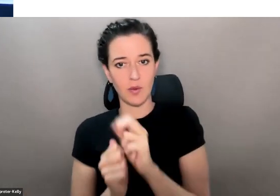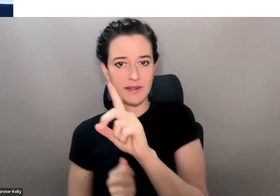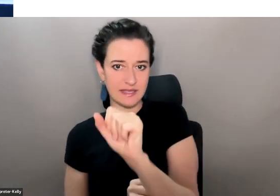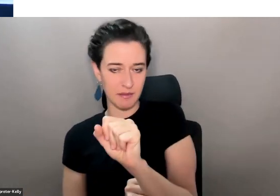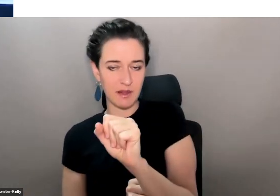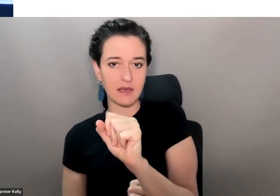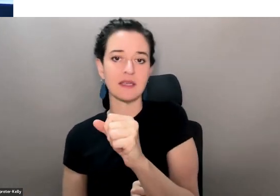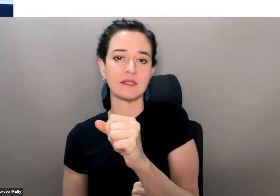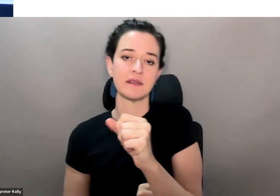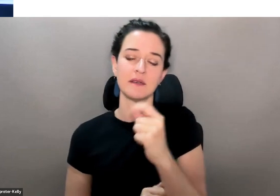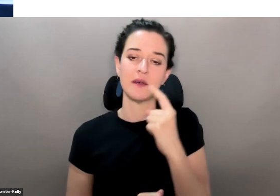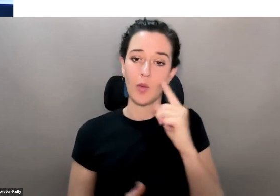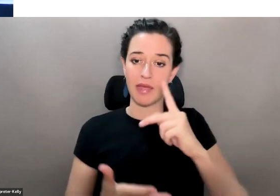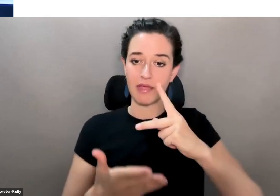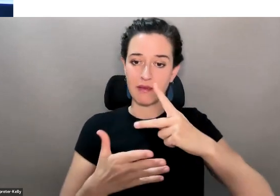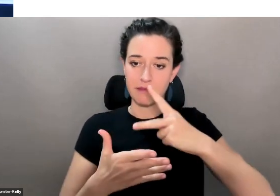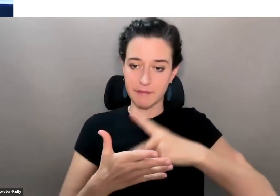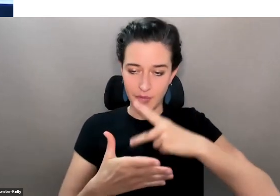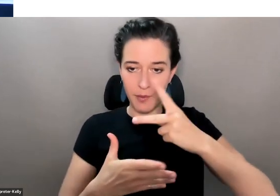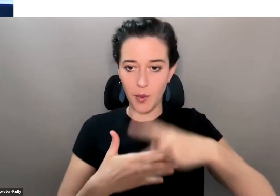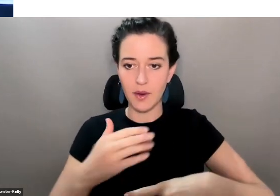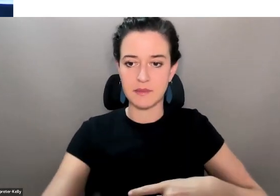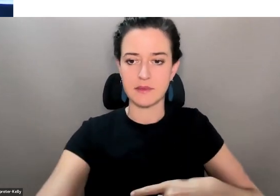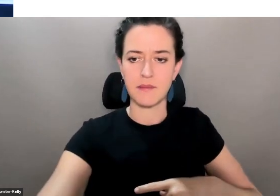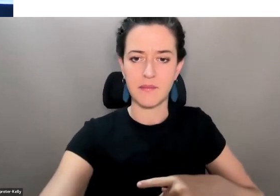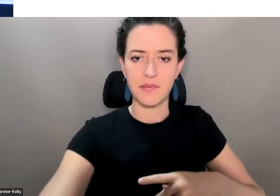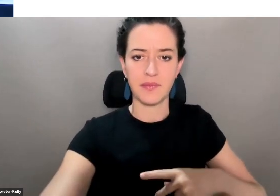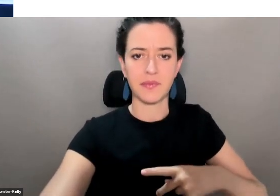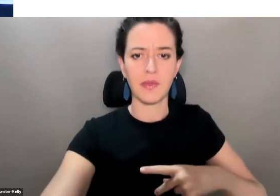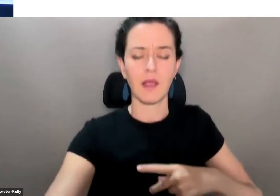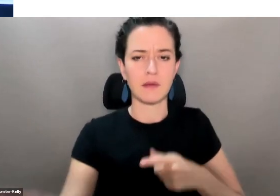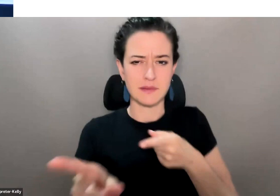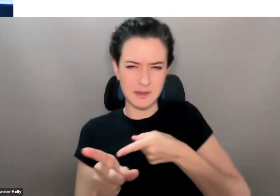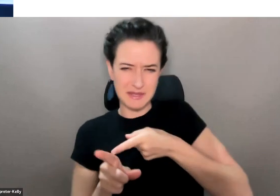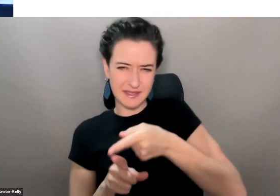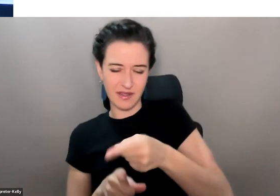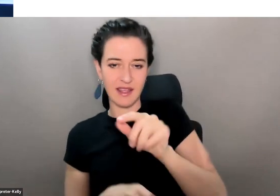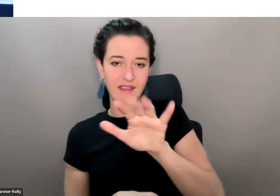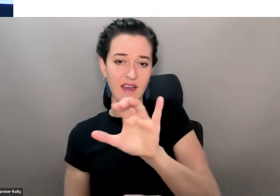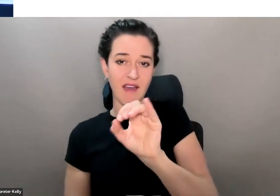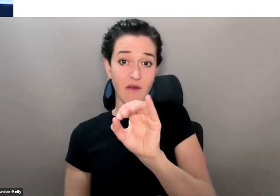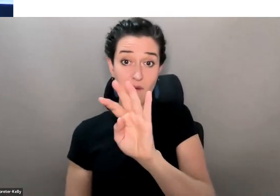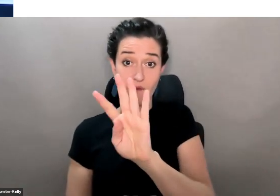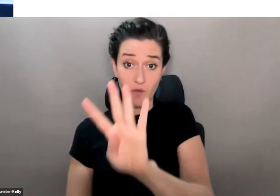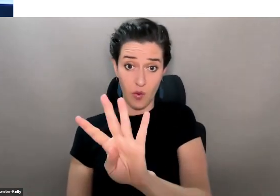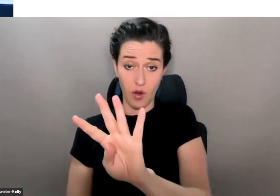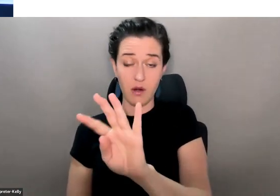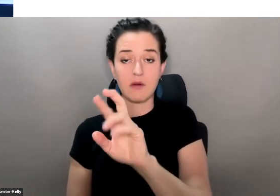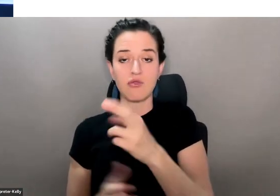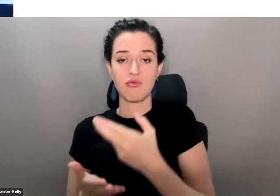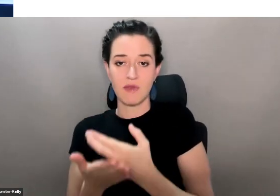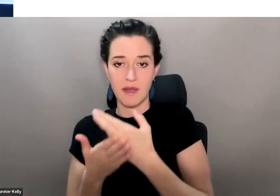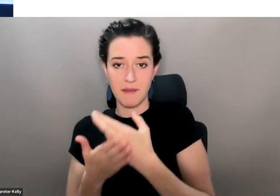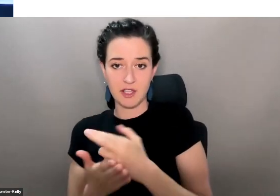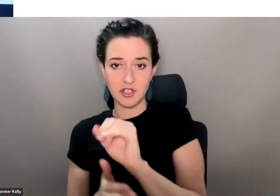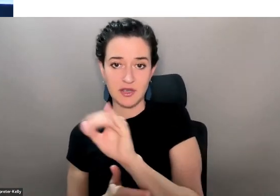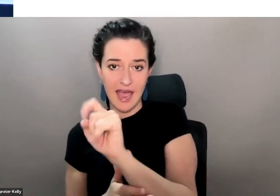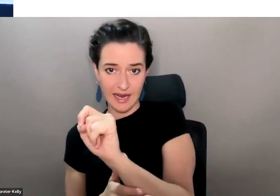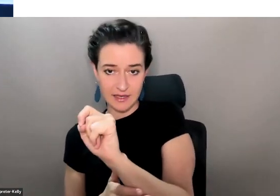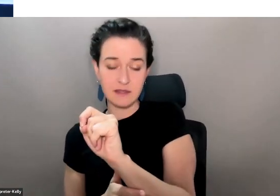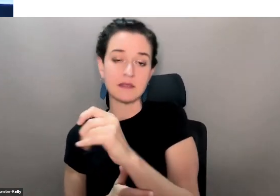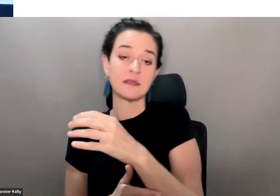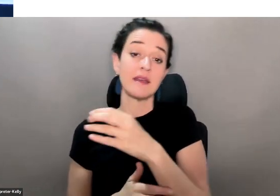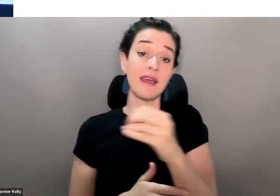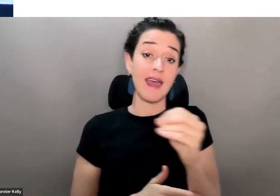programs, specifically Section 504 of the Rehabilitation Act and Section 1557 of the Affordable Care Act.